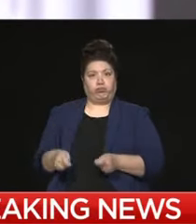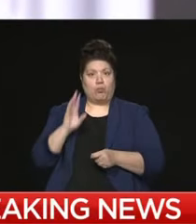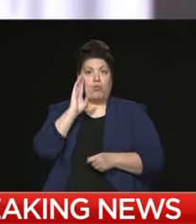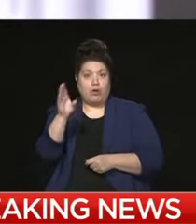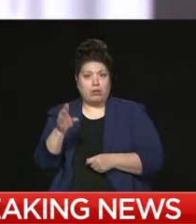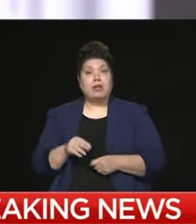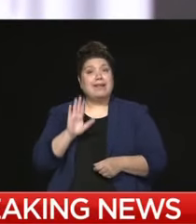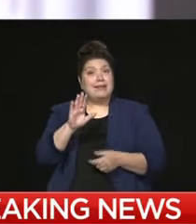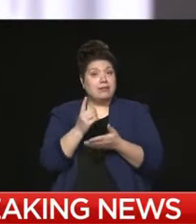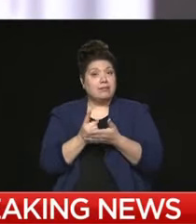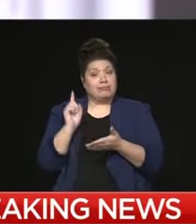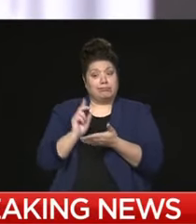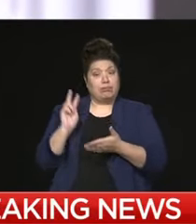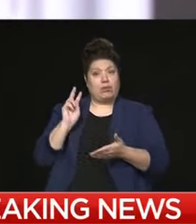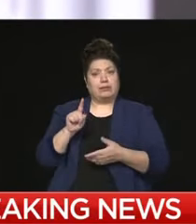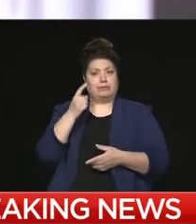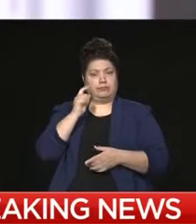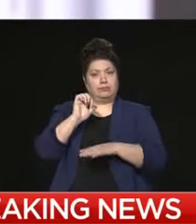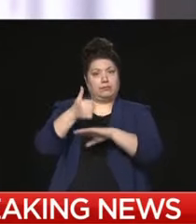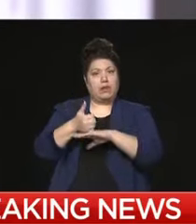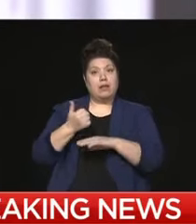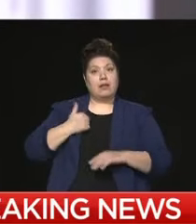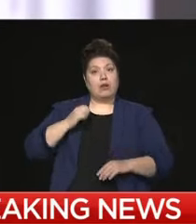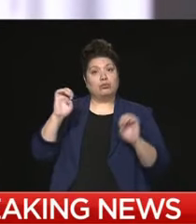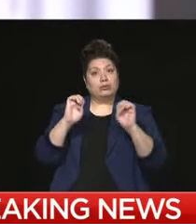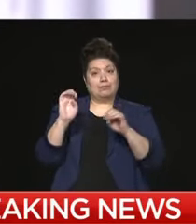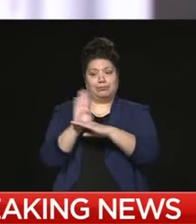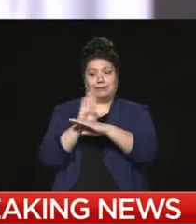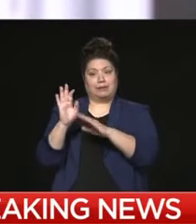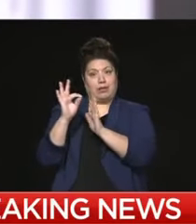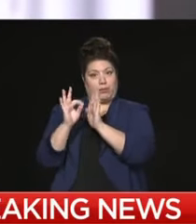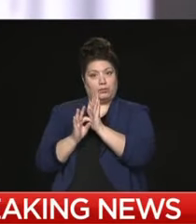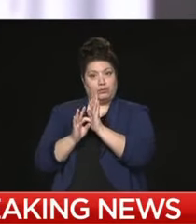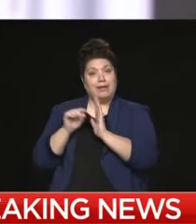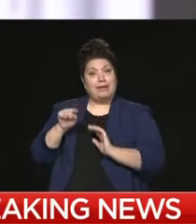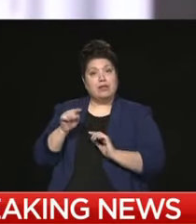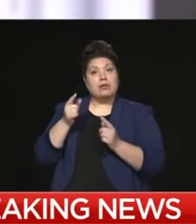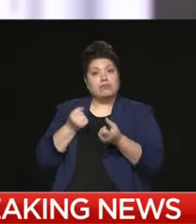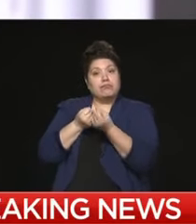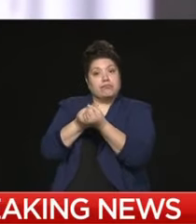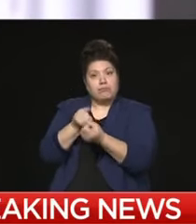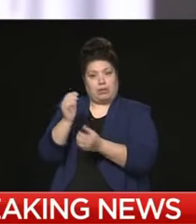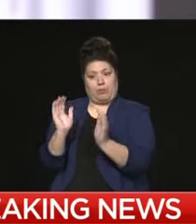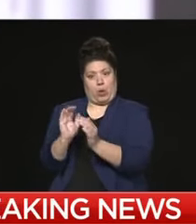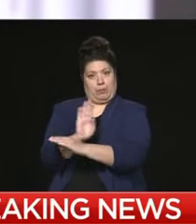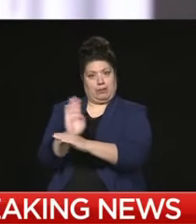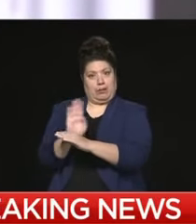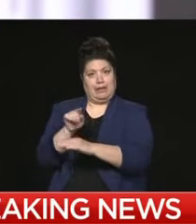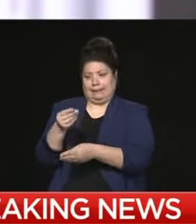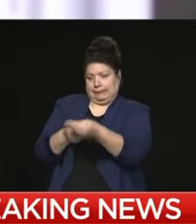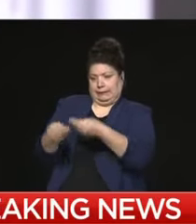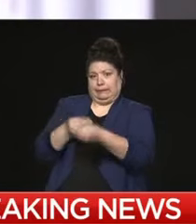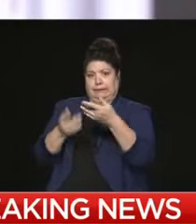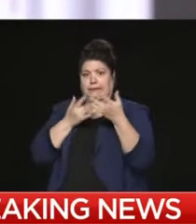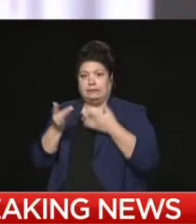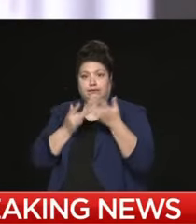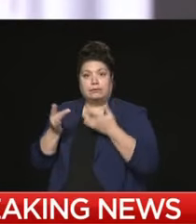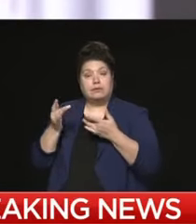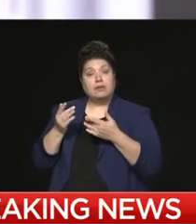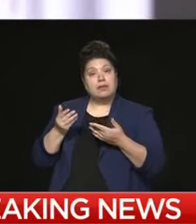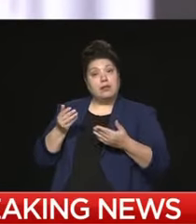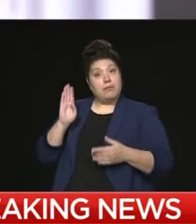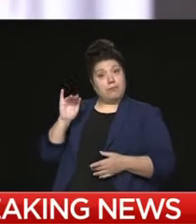we launched the Canada Emergency Business Account to help small businesses struggling with cash flow. Under this program,